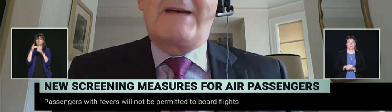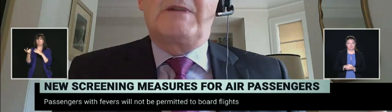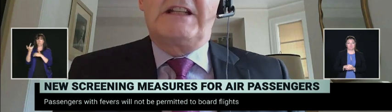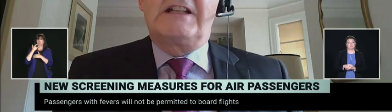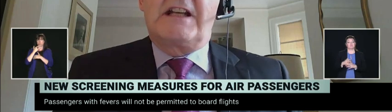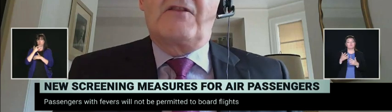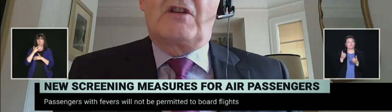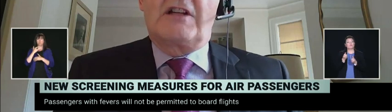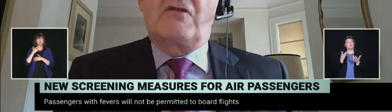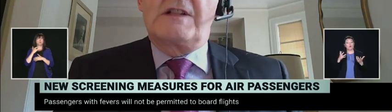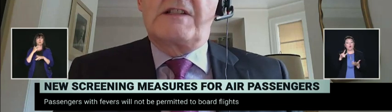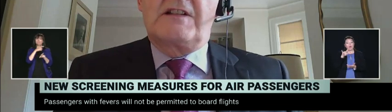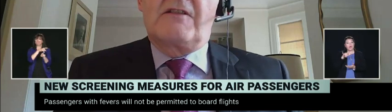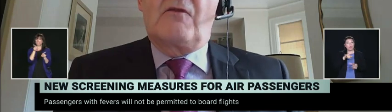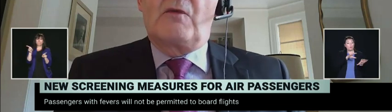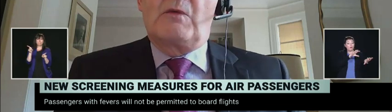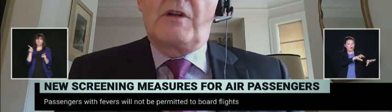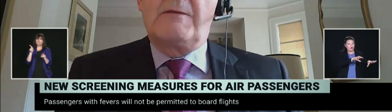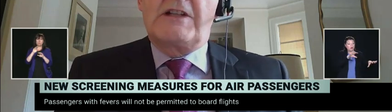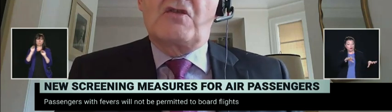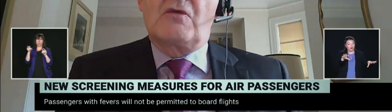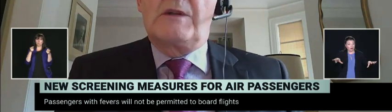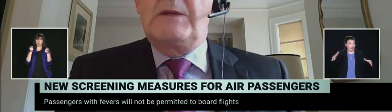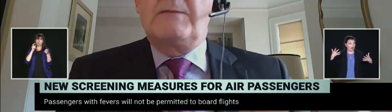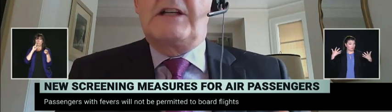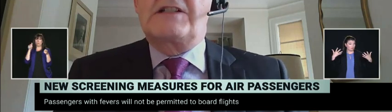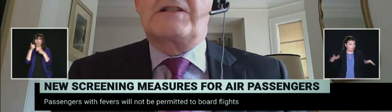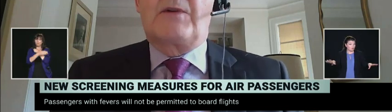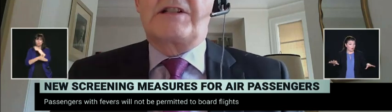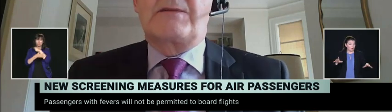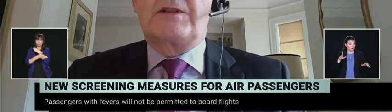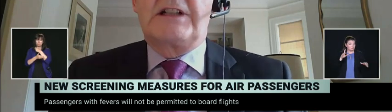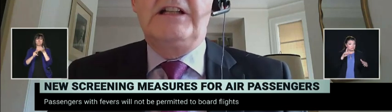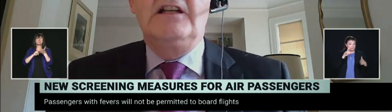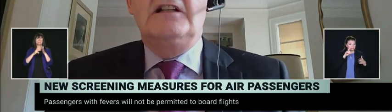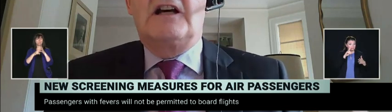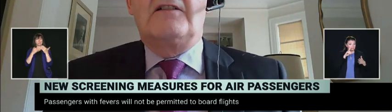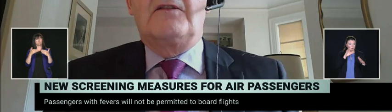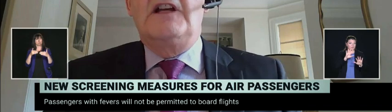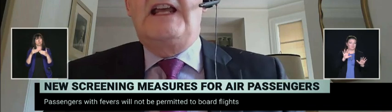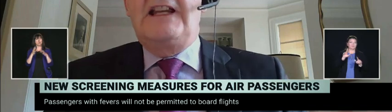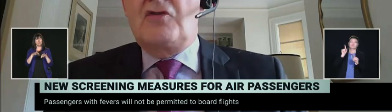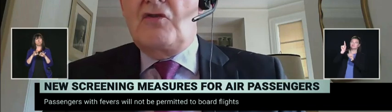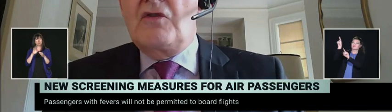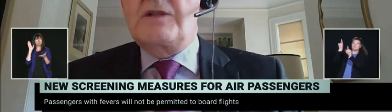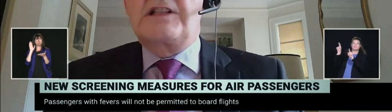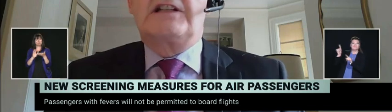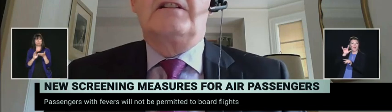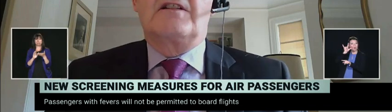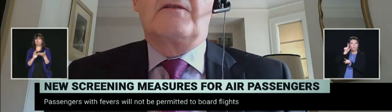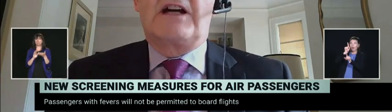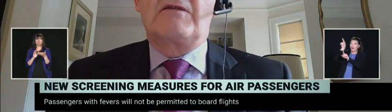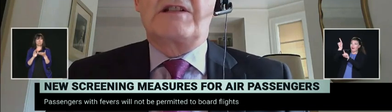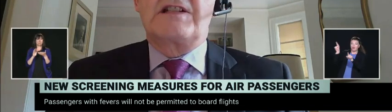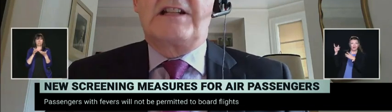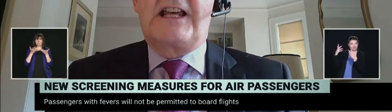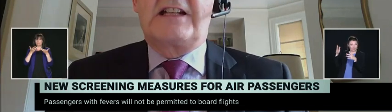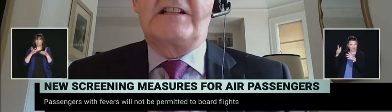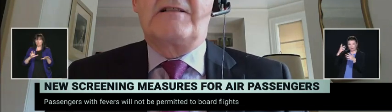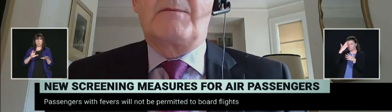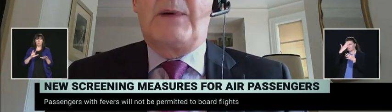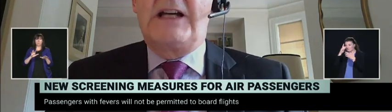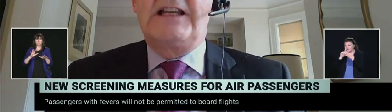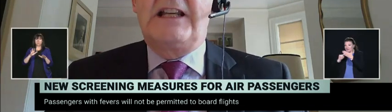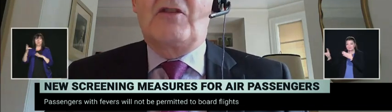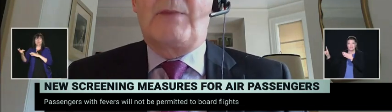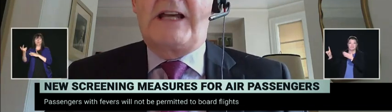what is happening in other countries, and therefore we want to make sure we minimize the possibility of introducing the virus into